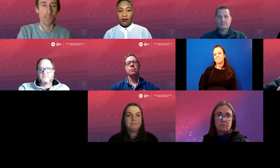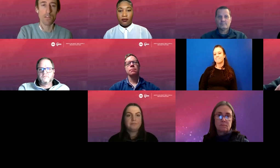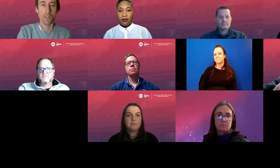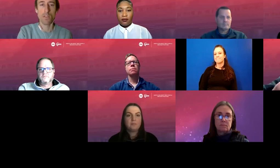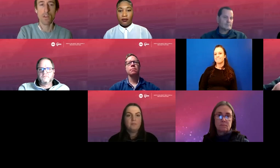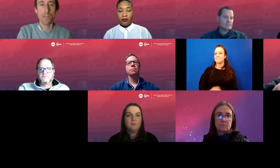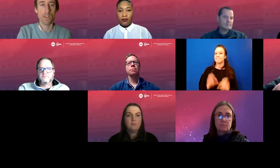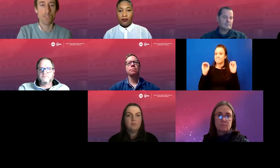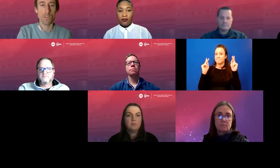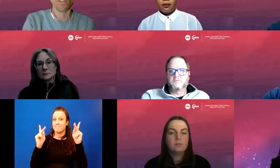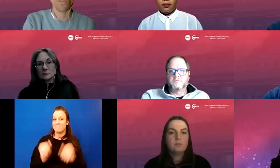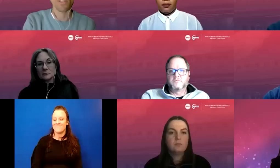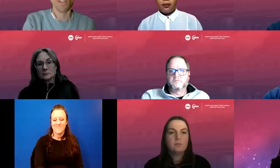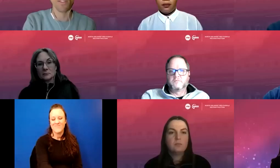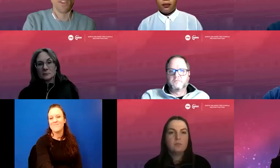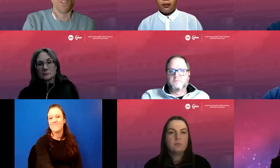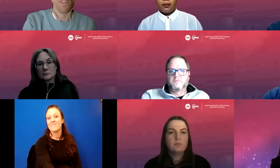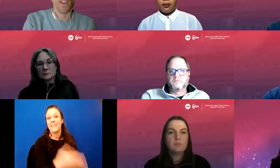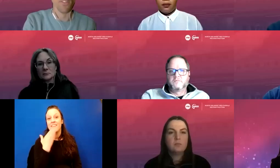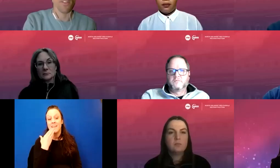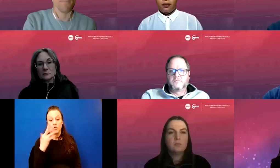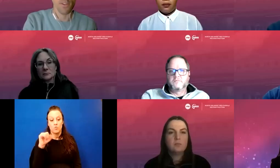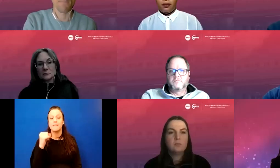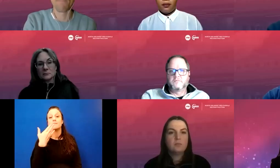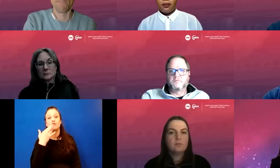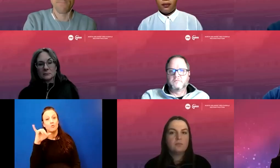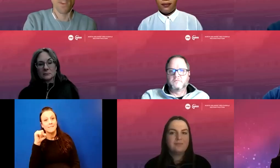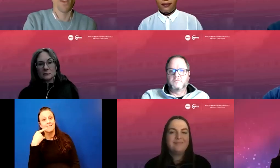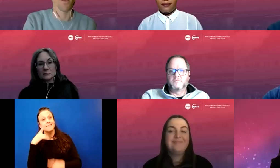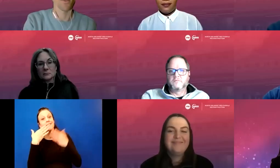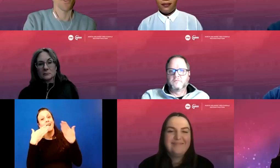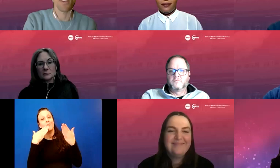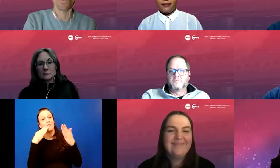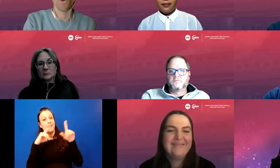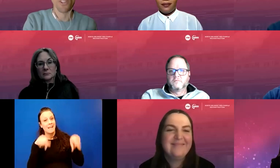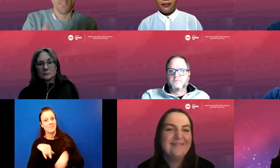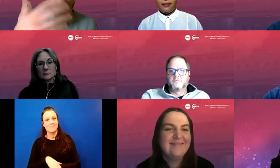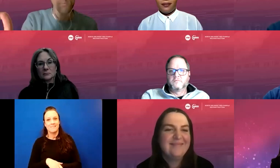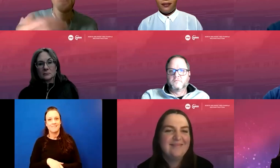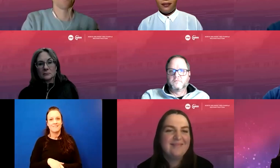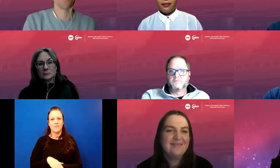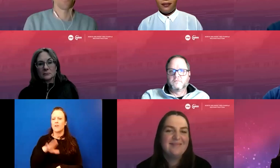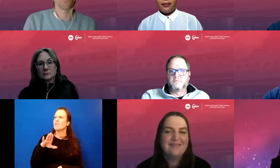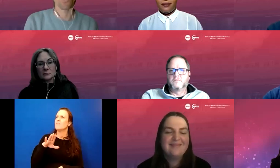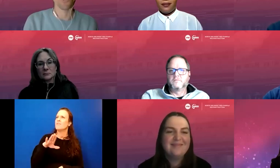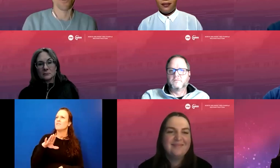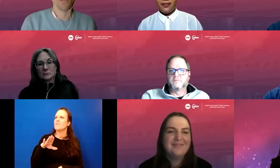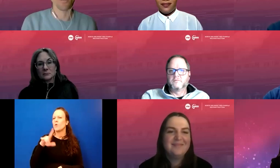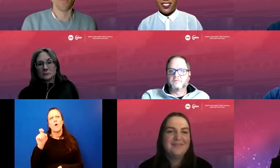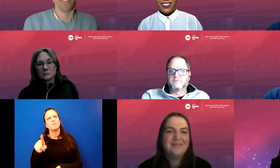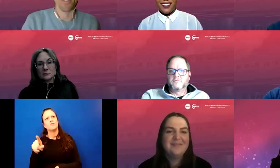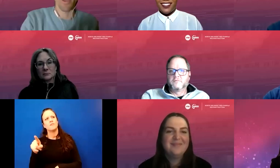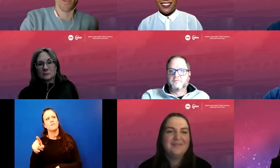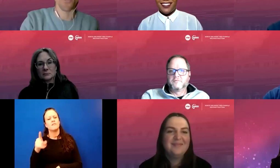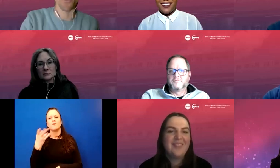Okay. Thank you, Chris. Chris says, thank you for the answer. I should say question. The question,